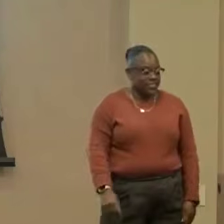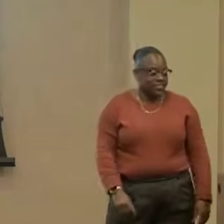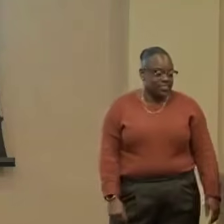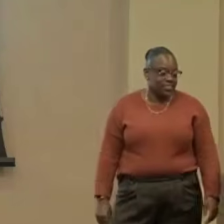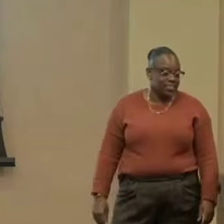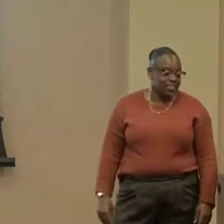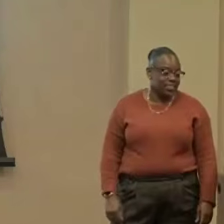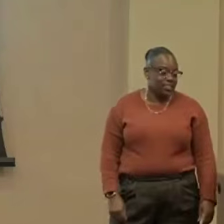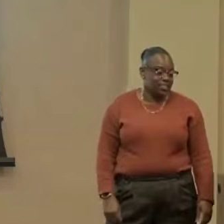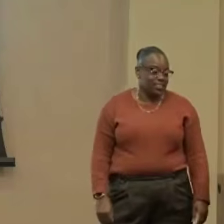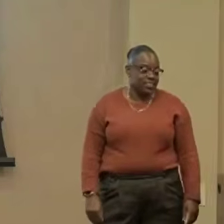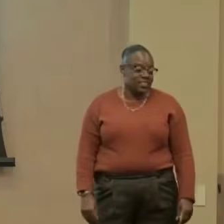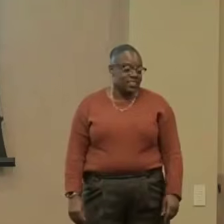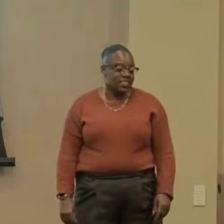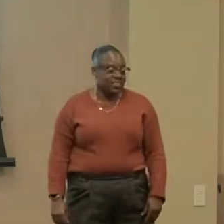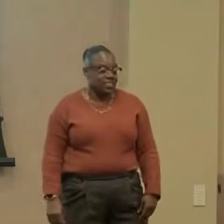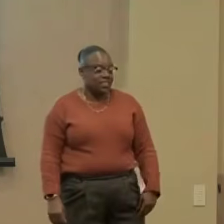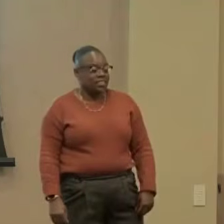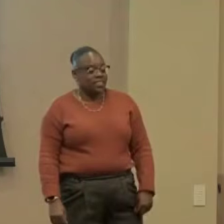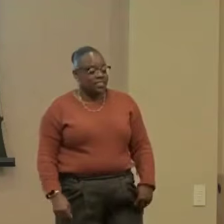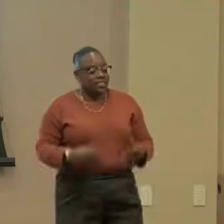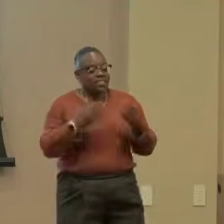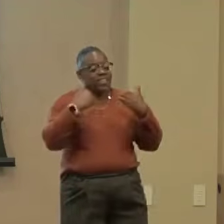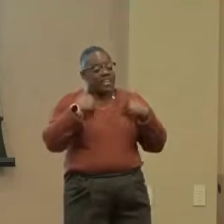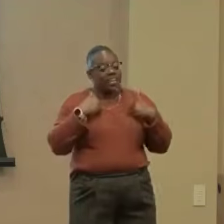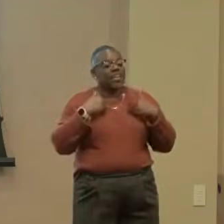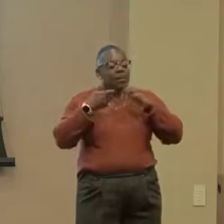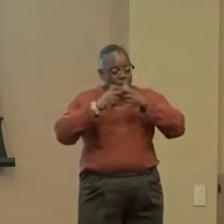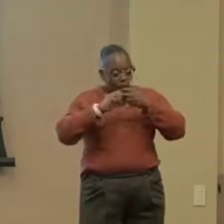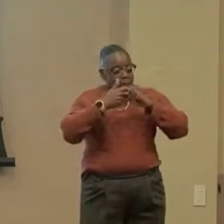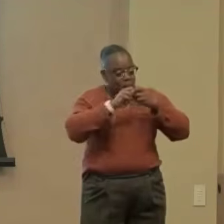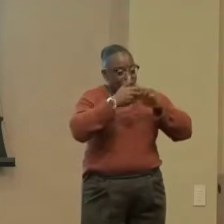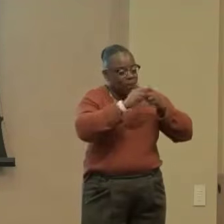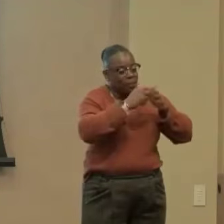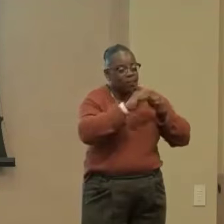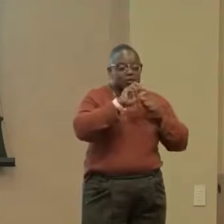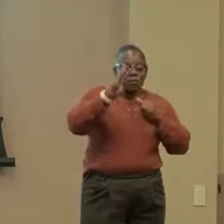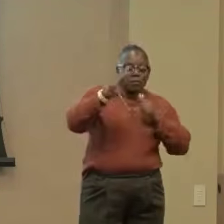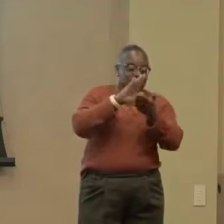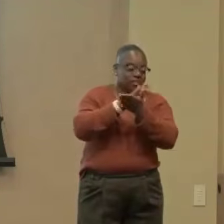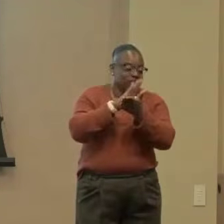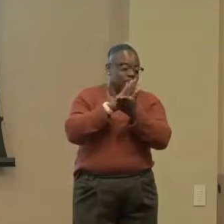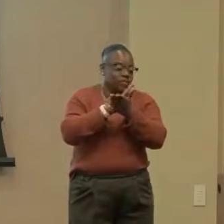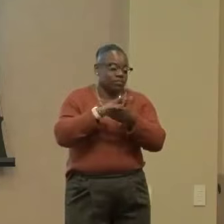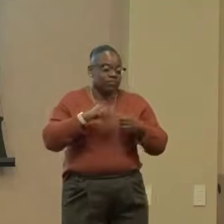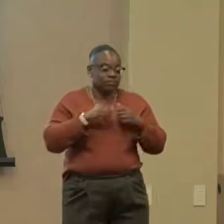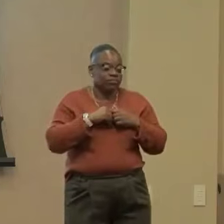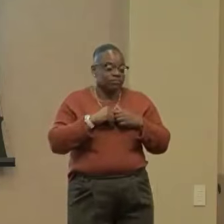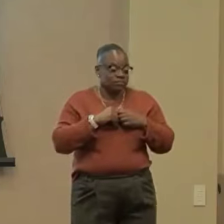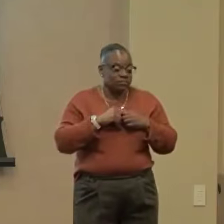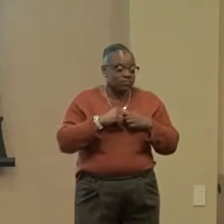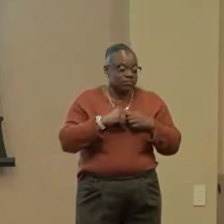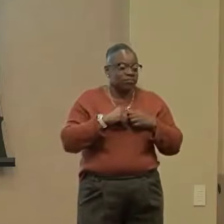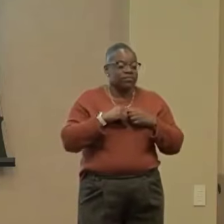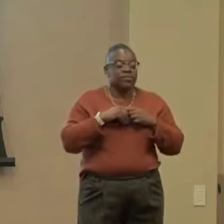So, like she was saying, she had a lot of problems when she went back to school, right? And I feel like